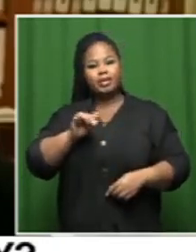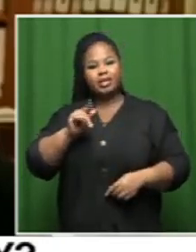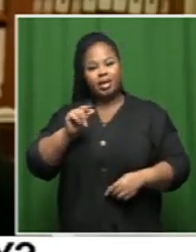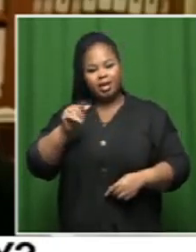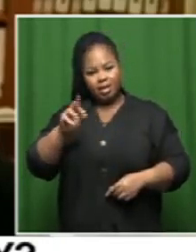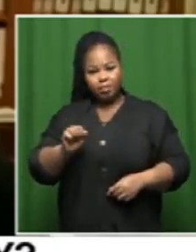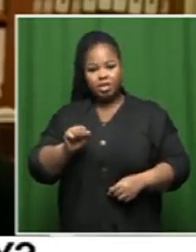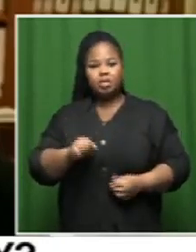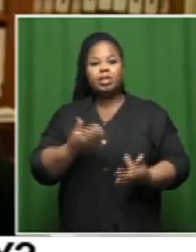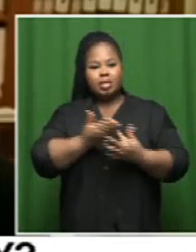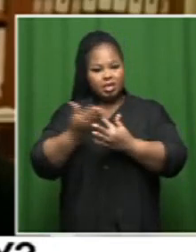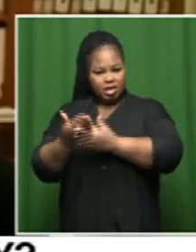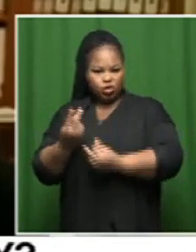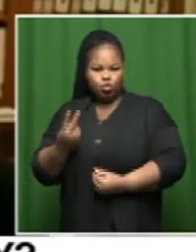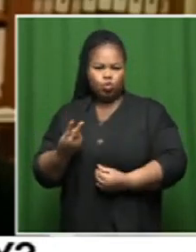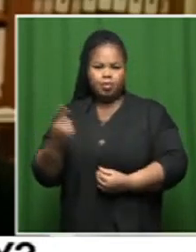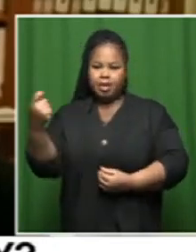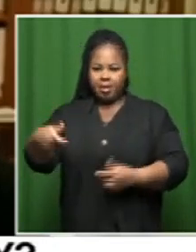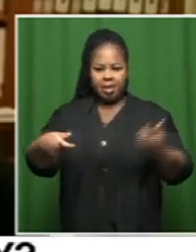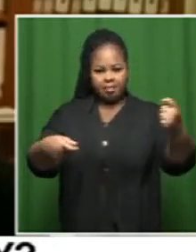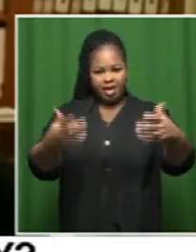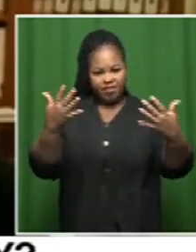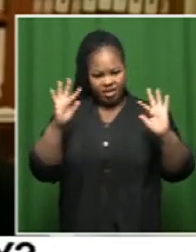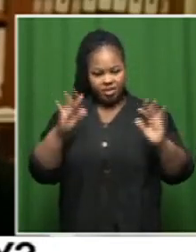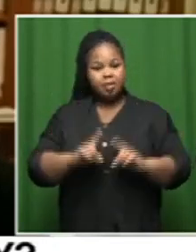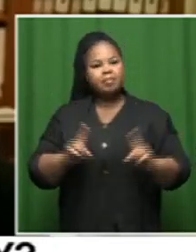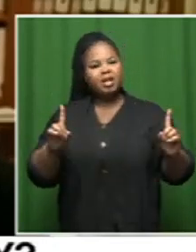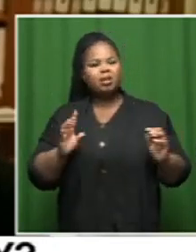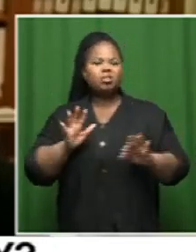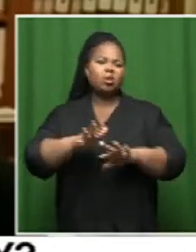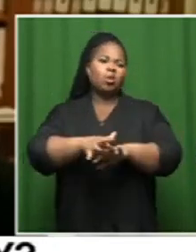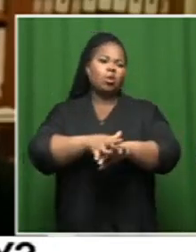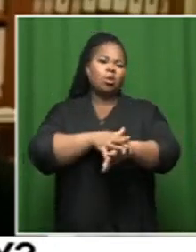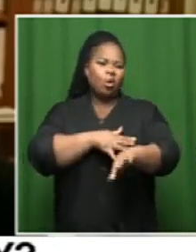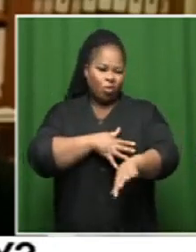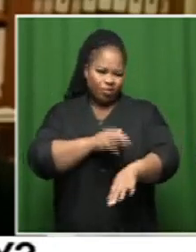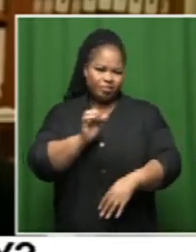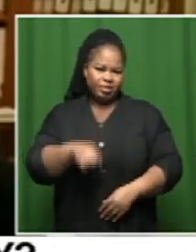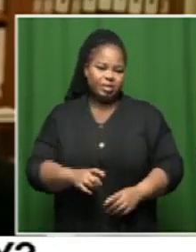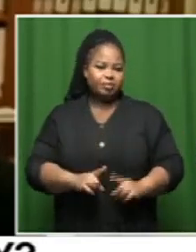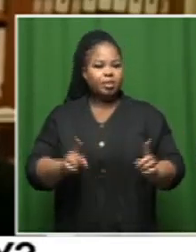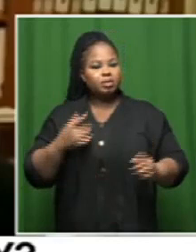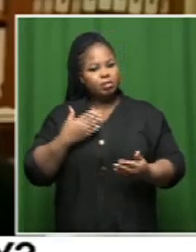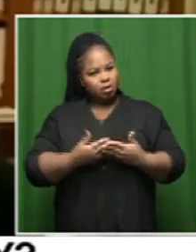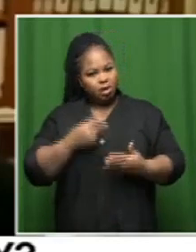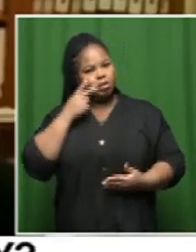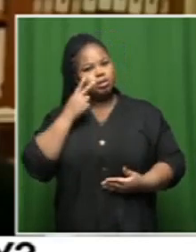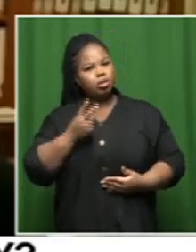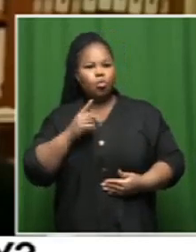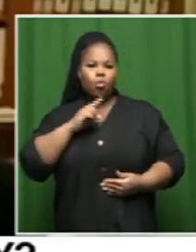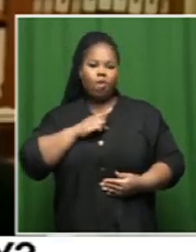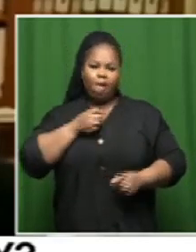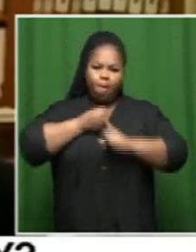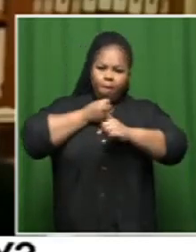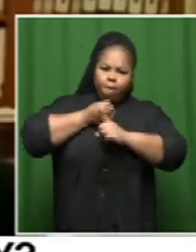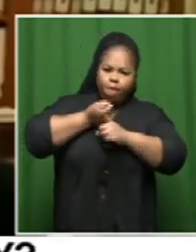They have received some compensation. And even though things are moving slowly, they are seeing that because they press